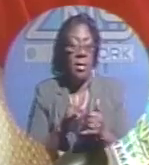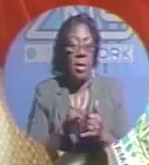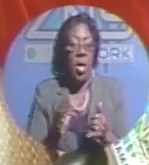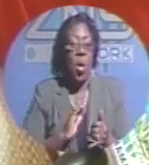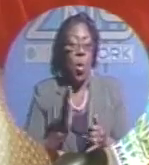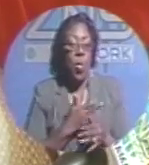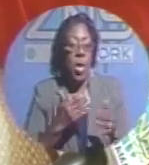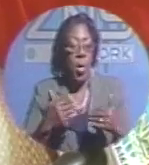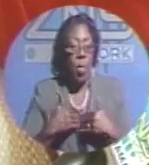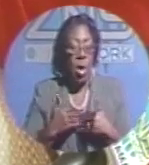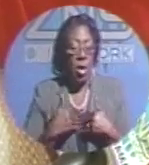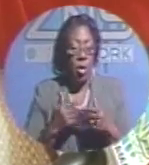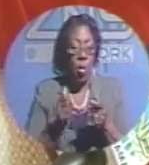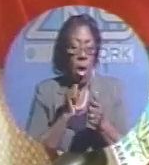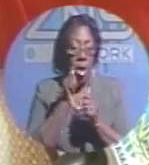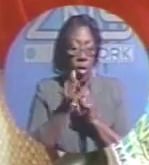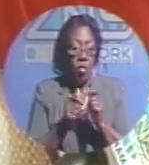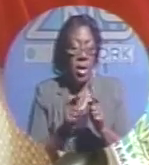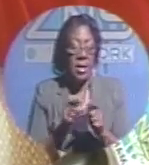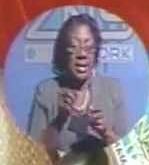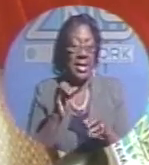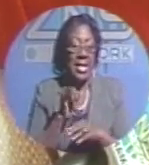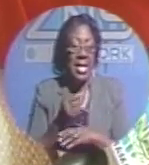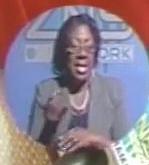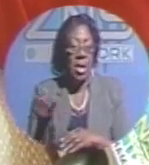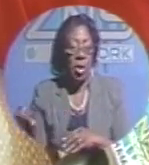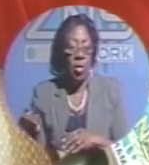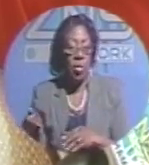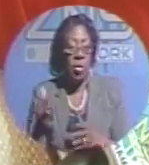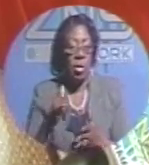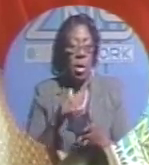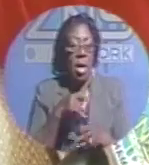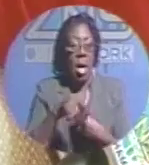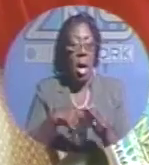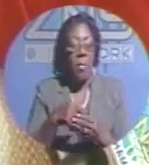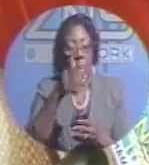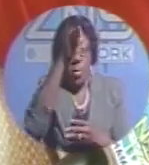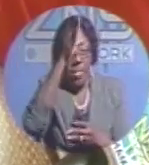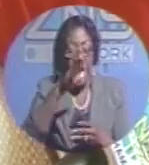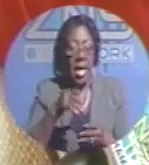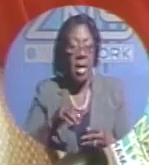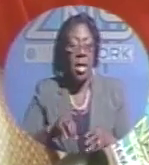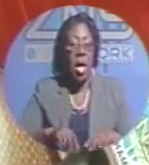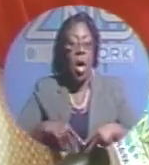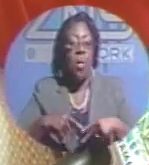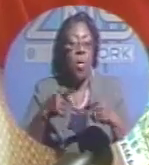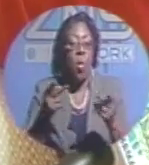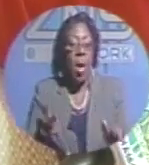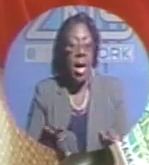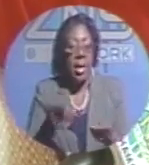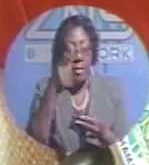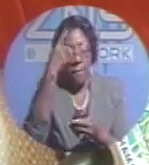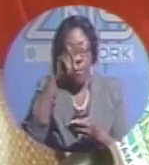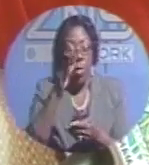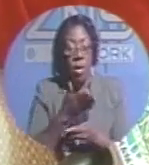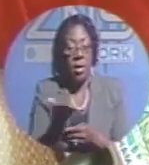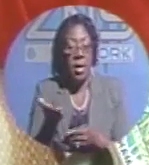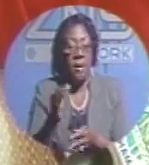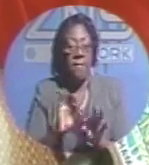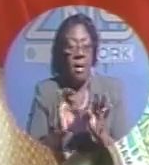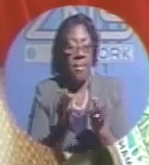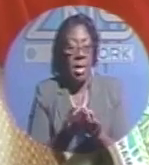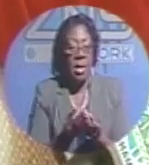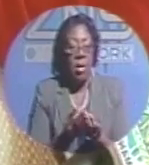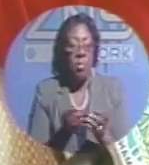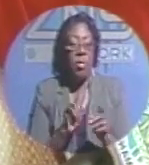We want to address issues of men providing for their families. We want to address issues of men abandoning their